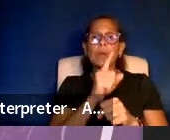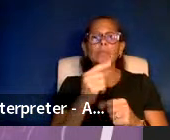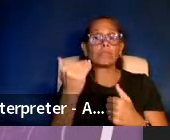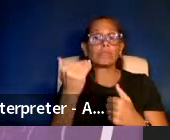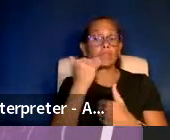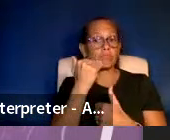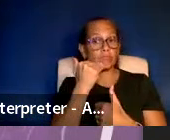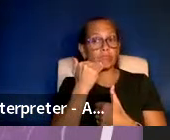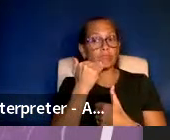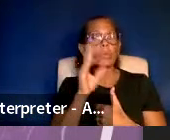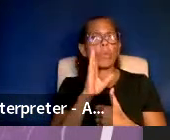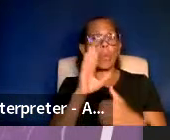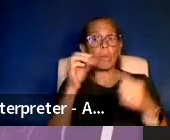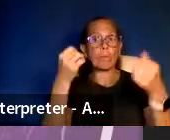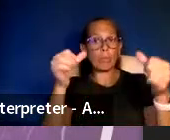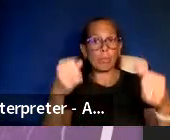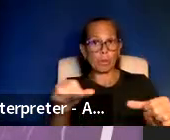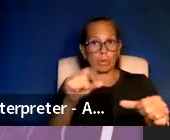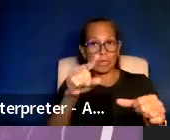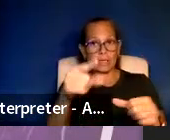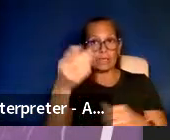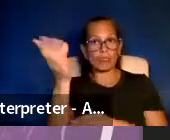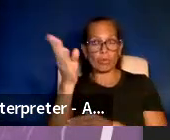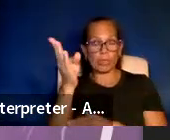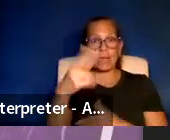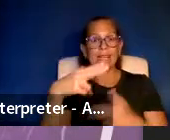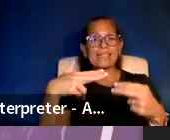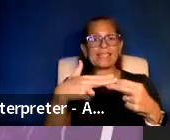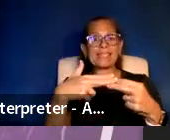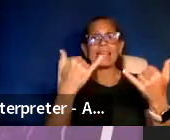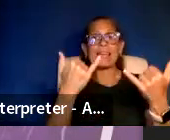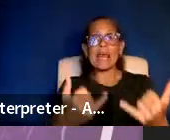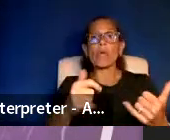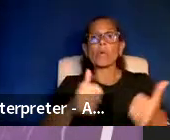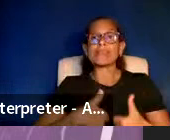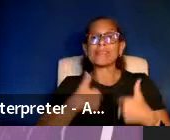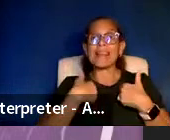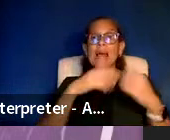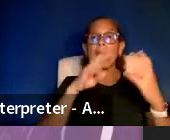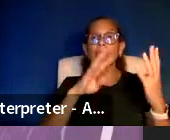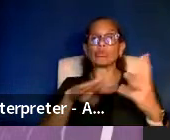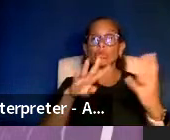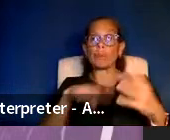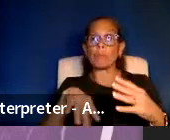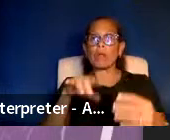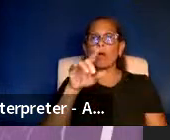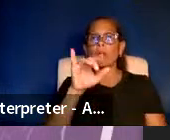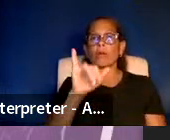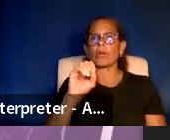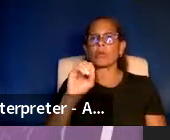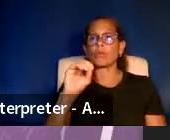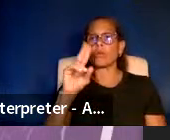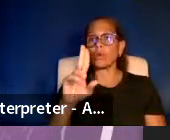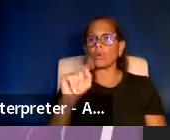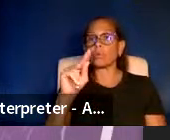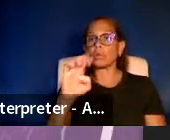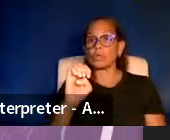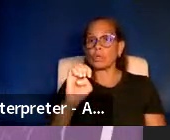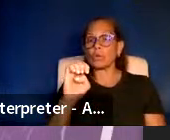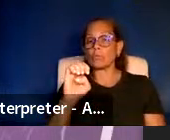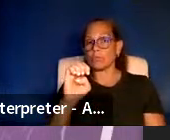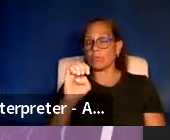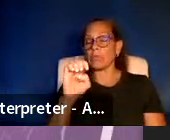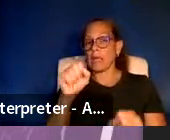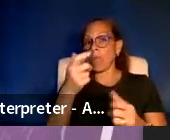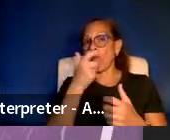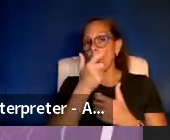aware that we will be posting this. This is live streaming now on YouTube and will be available on our YouTube channel. So anyone that wants to go back and